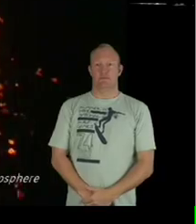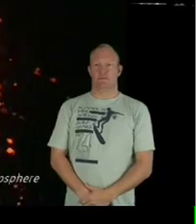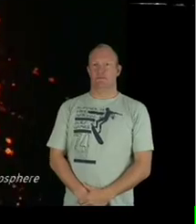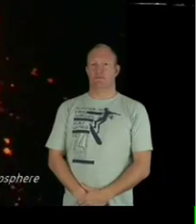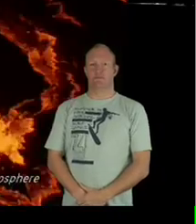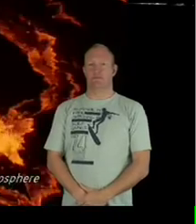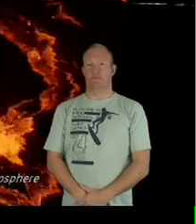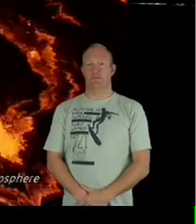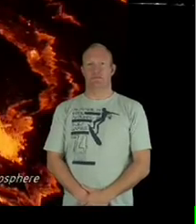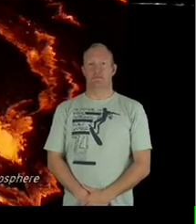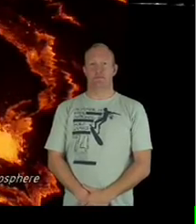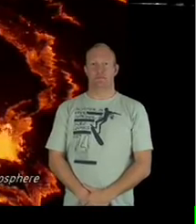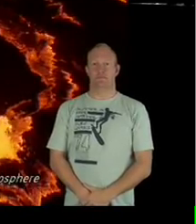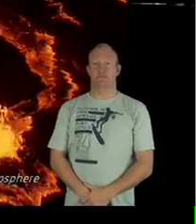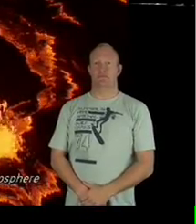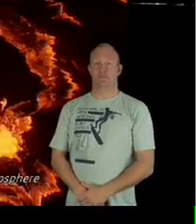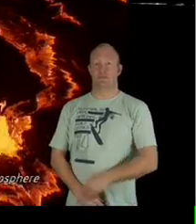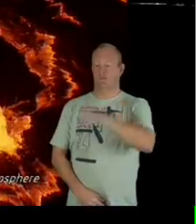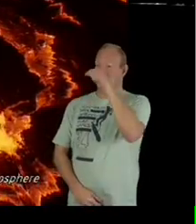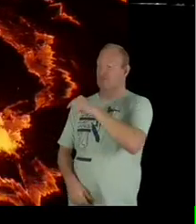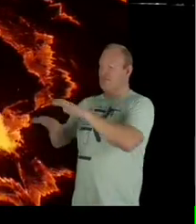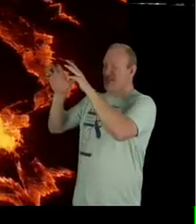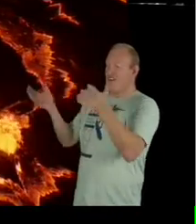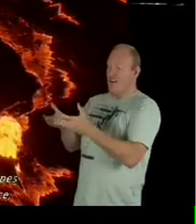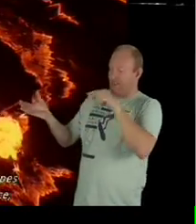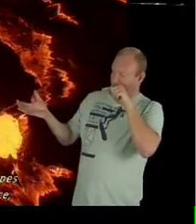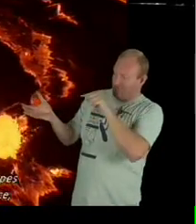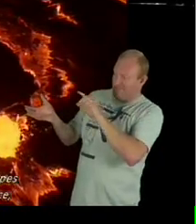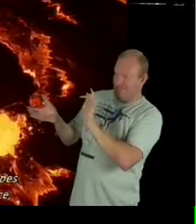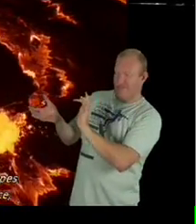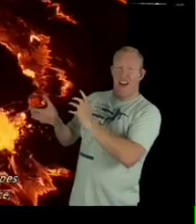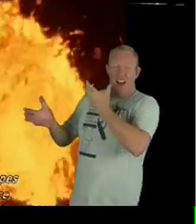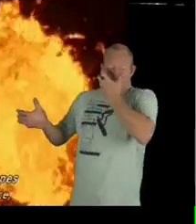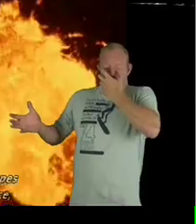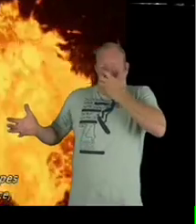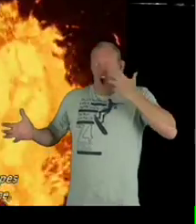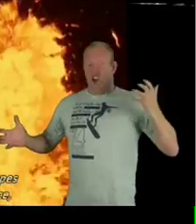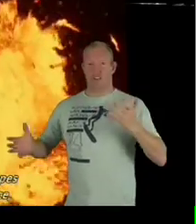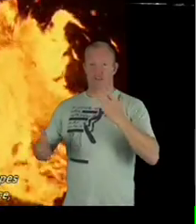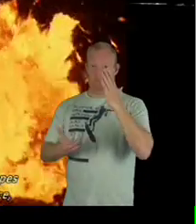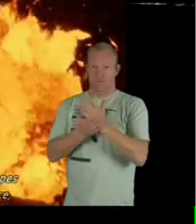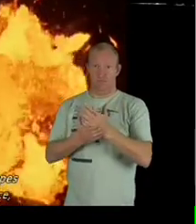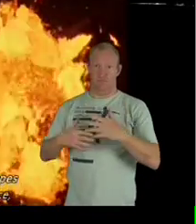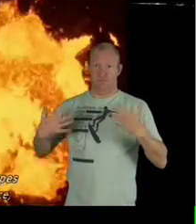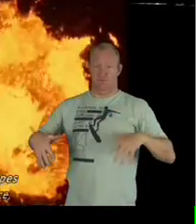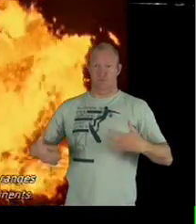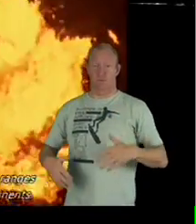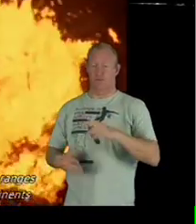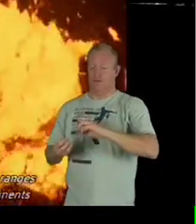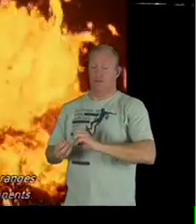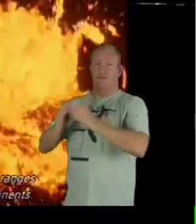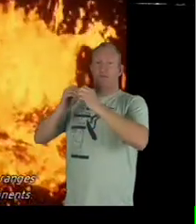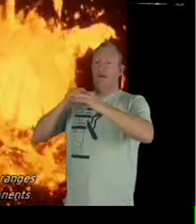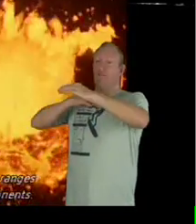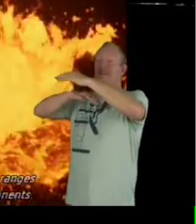It created the first atmosphere in the oceans. It continually reshapes the planet's surface, builds